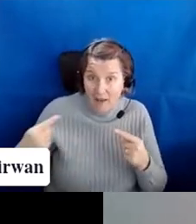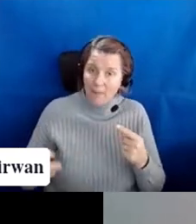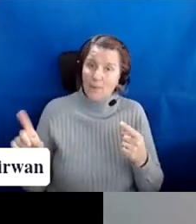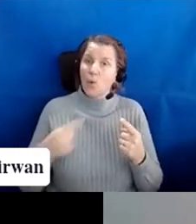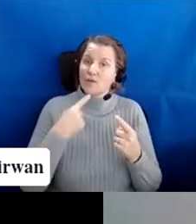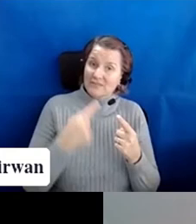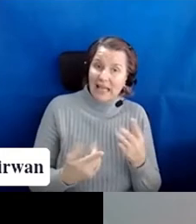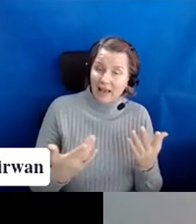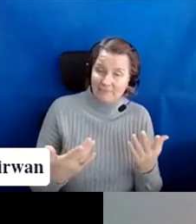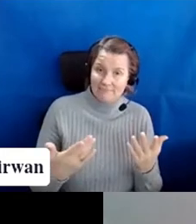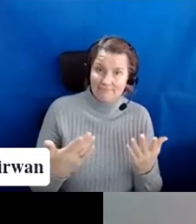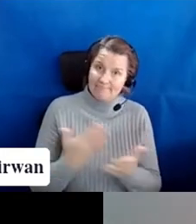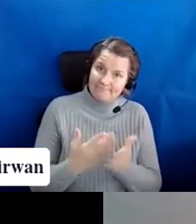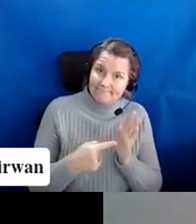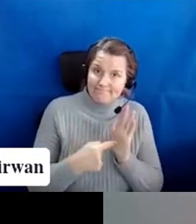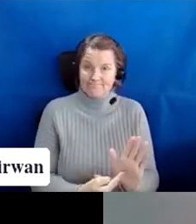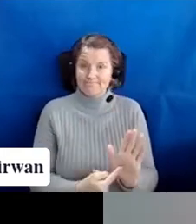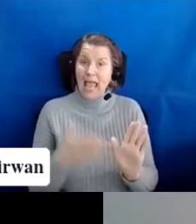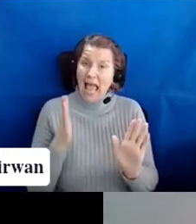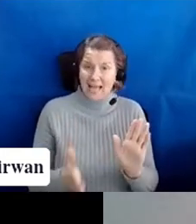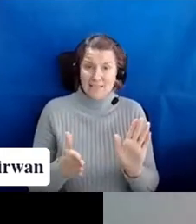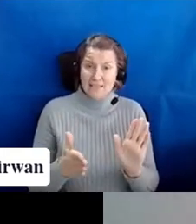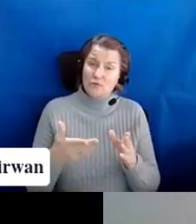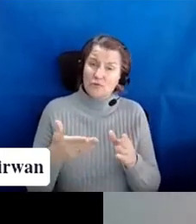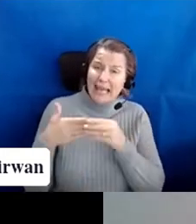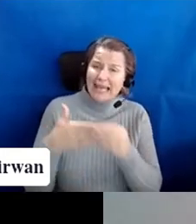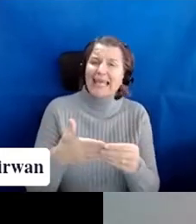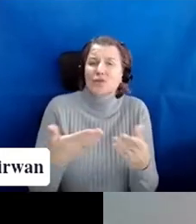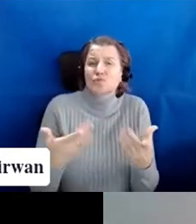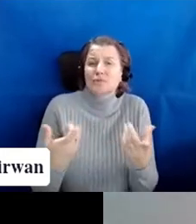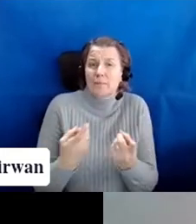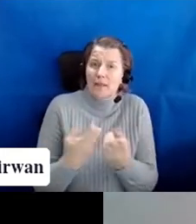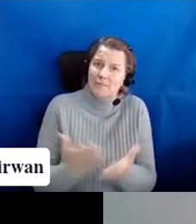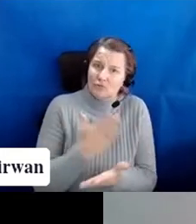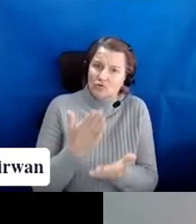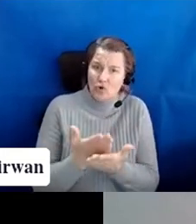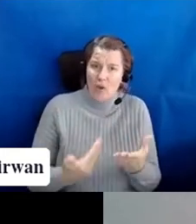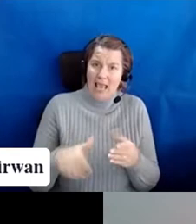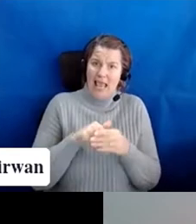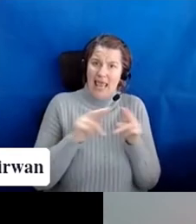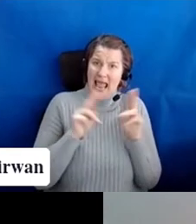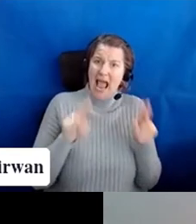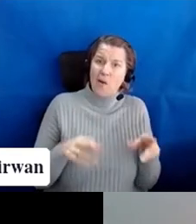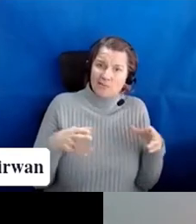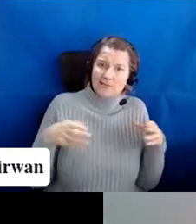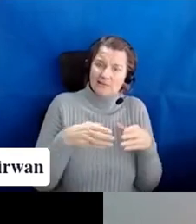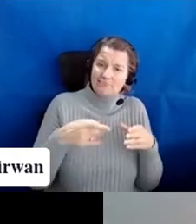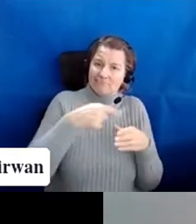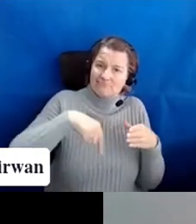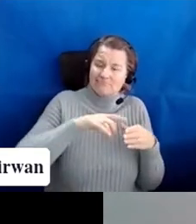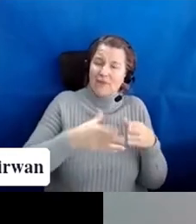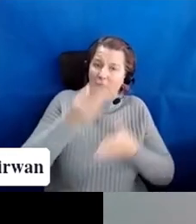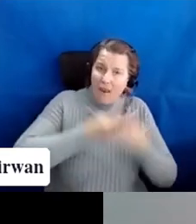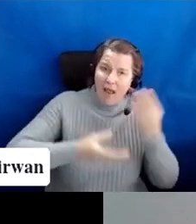illustrated was, you know, it has to lead to something, and keeping it within the house and learning and developing through